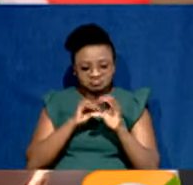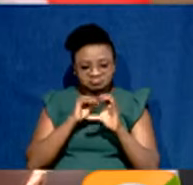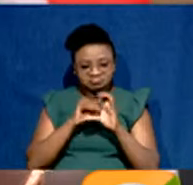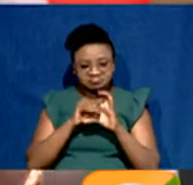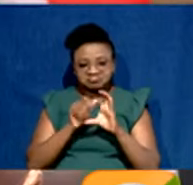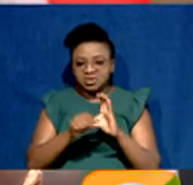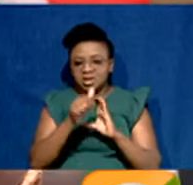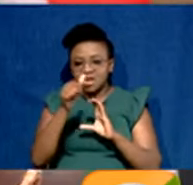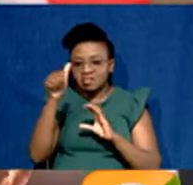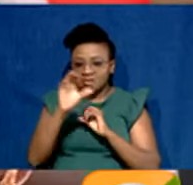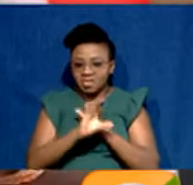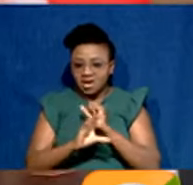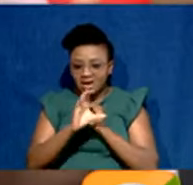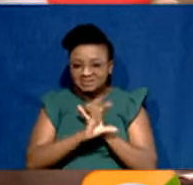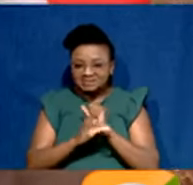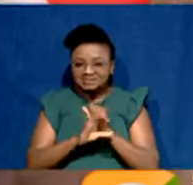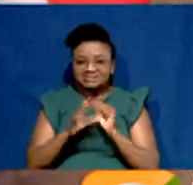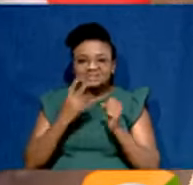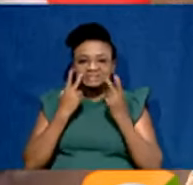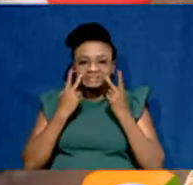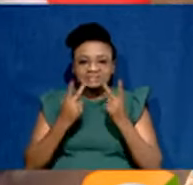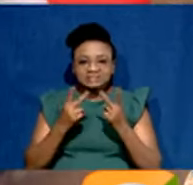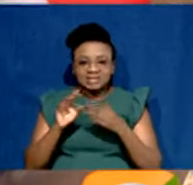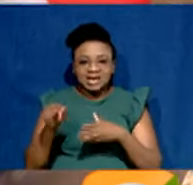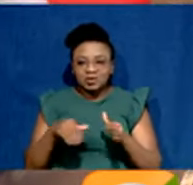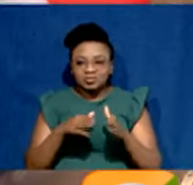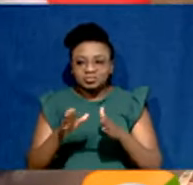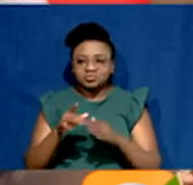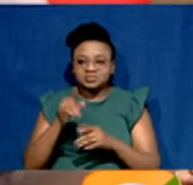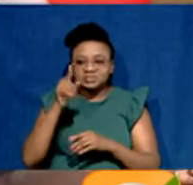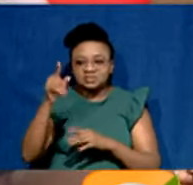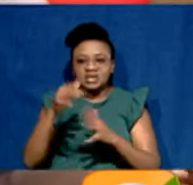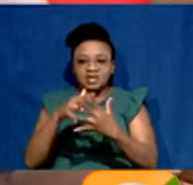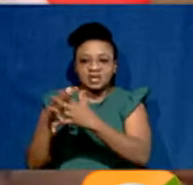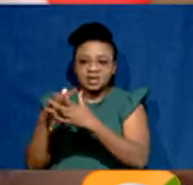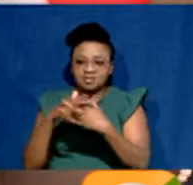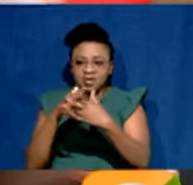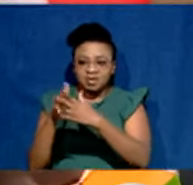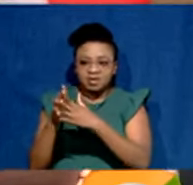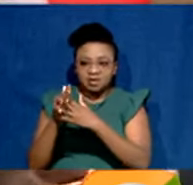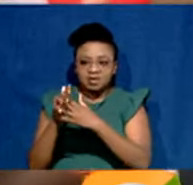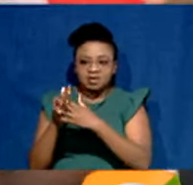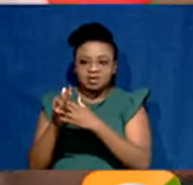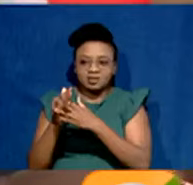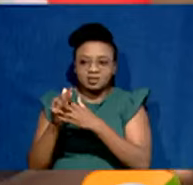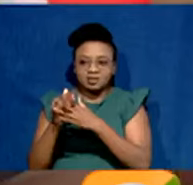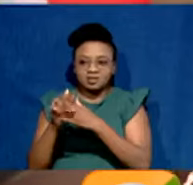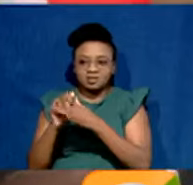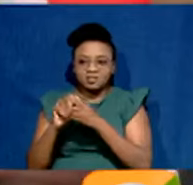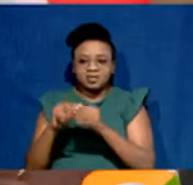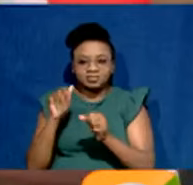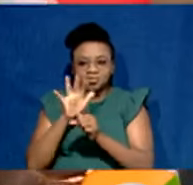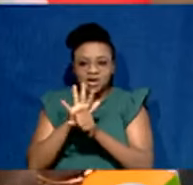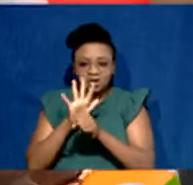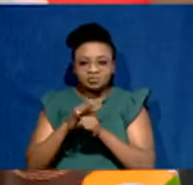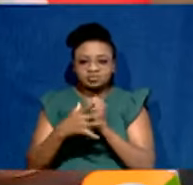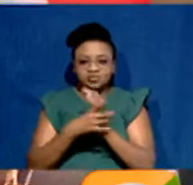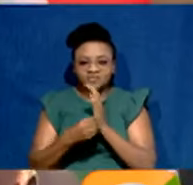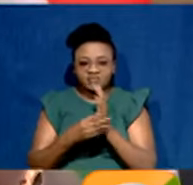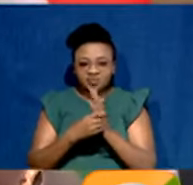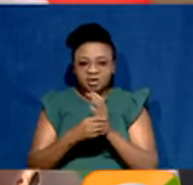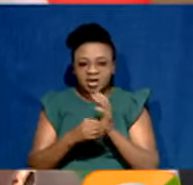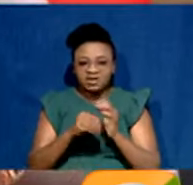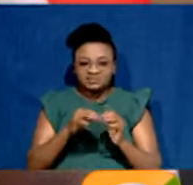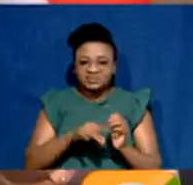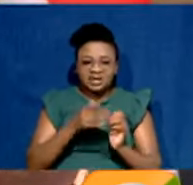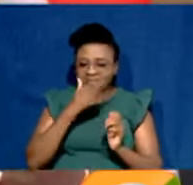the US began to see an opportunity in the US. And so there was a lot of dollars leaving